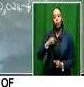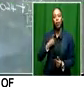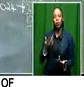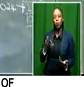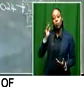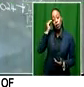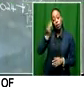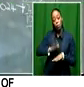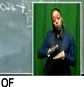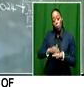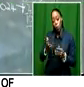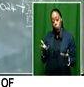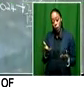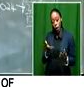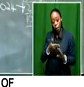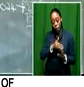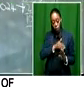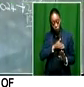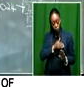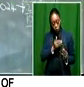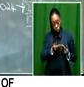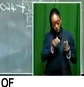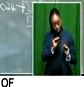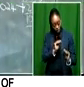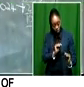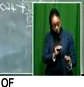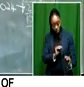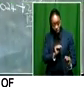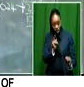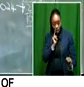very interested in pre-service teacher education,